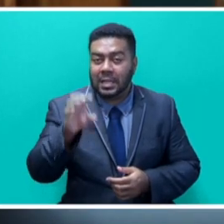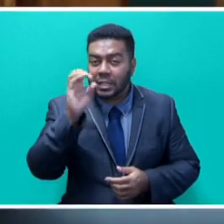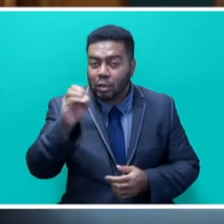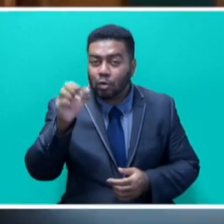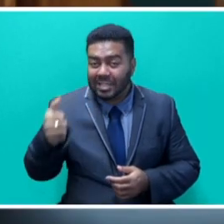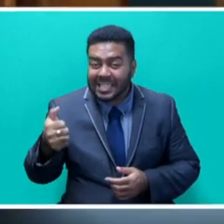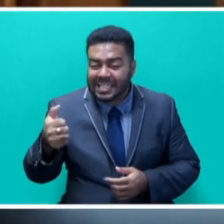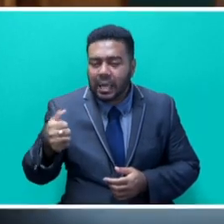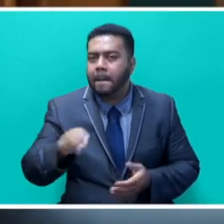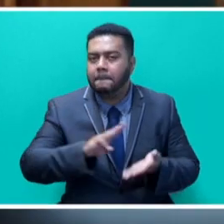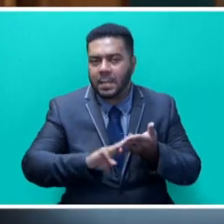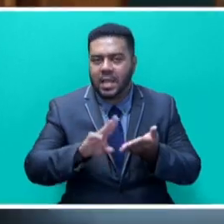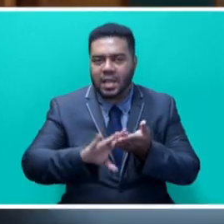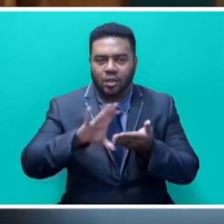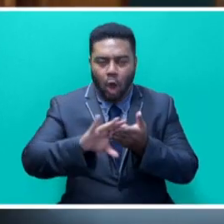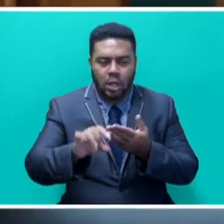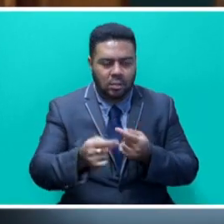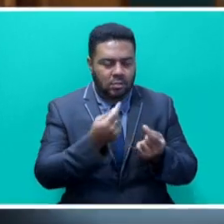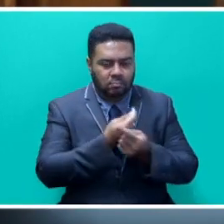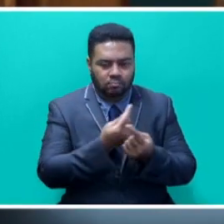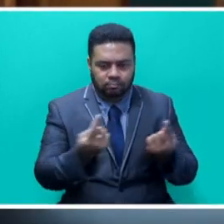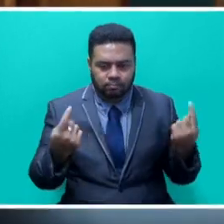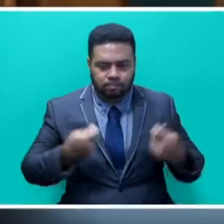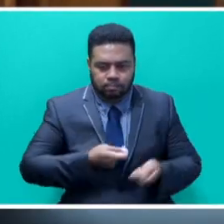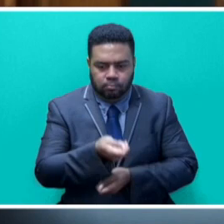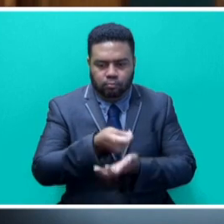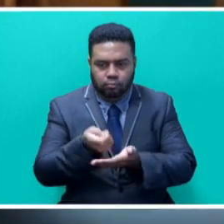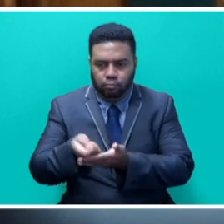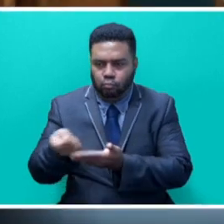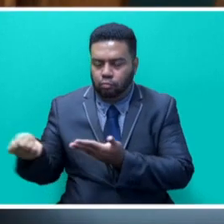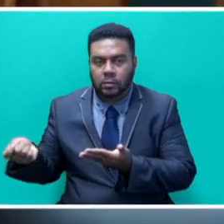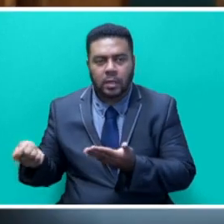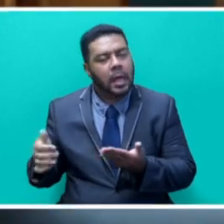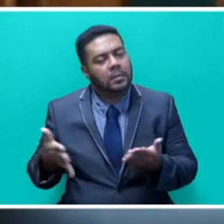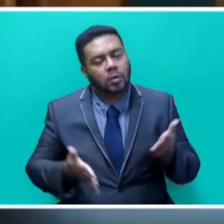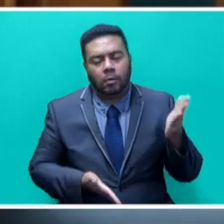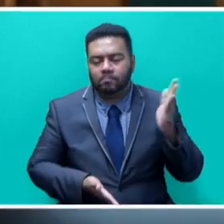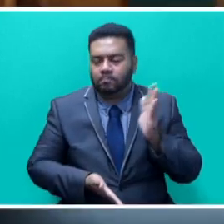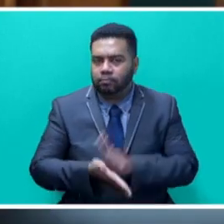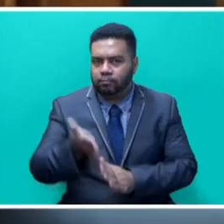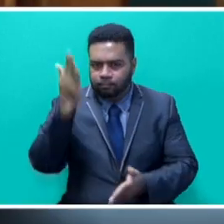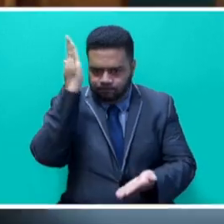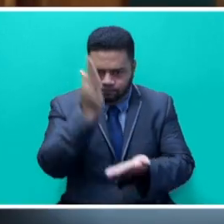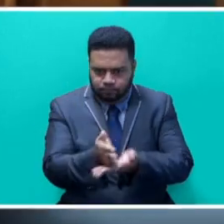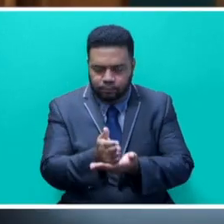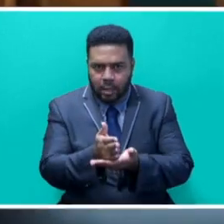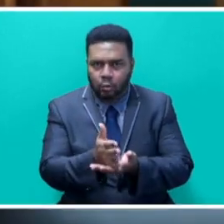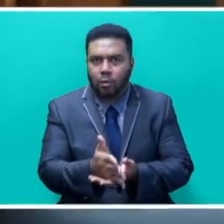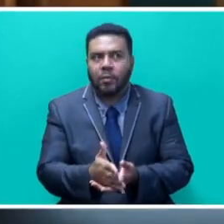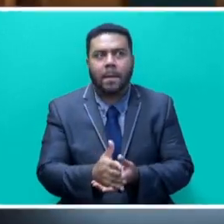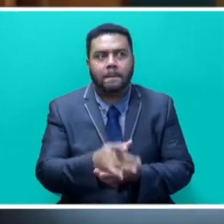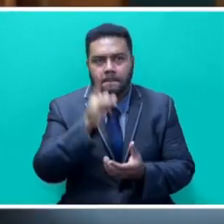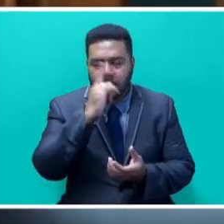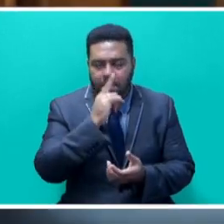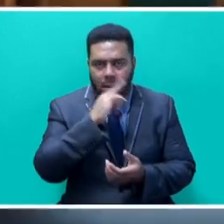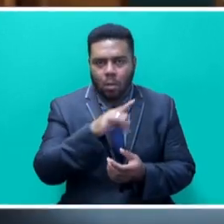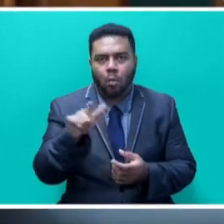$30.06 million, and every last cent of it has gone straight into the hands of the pine